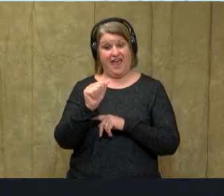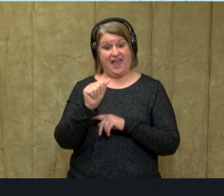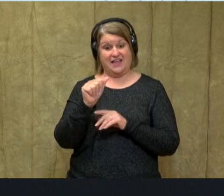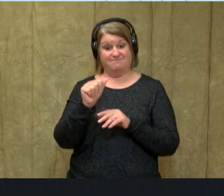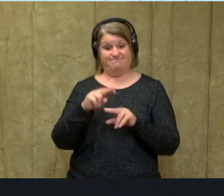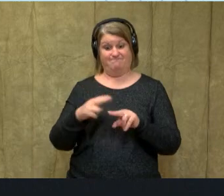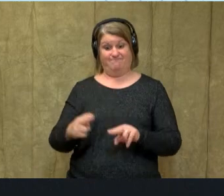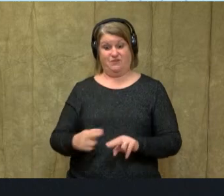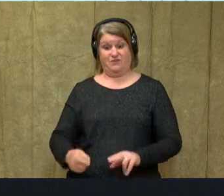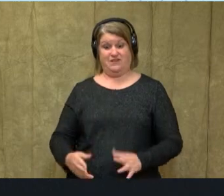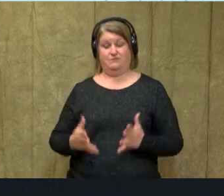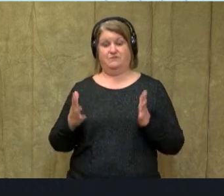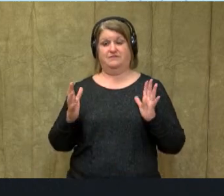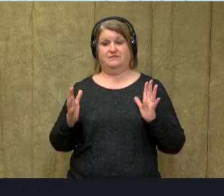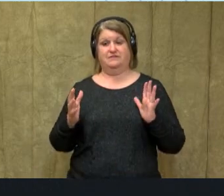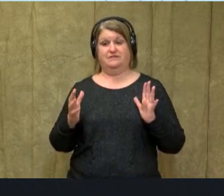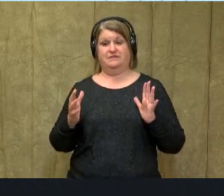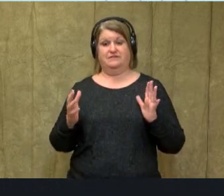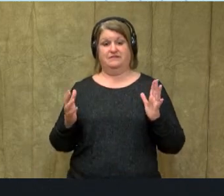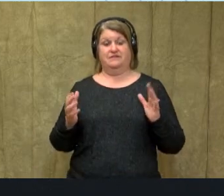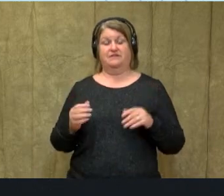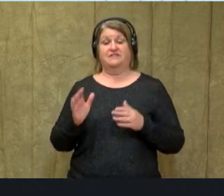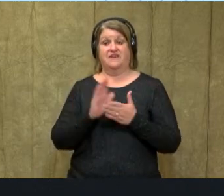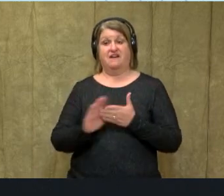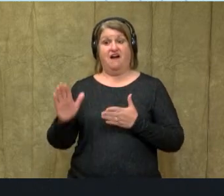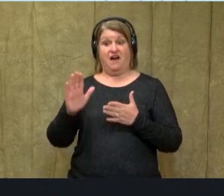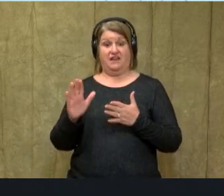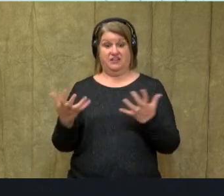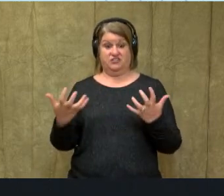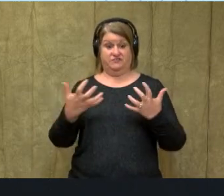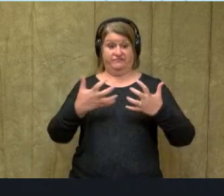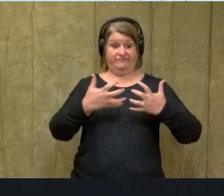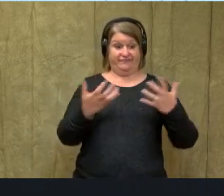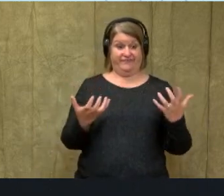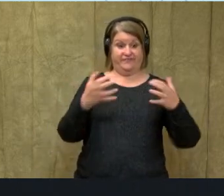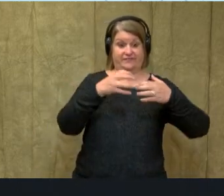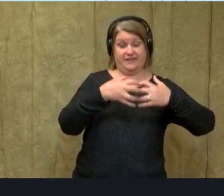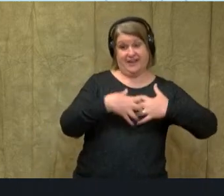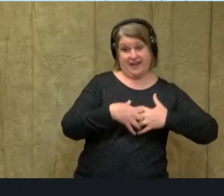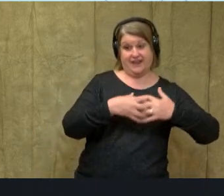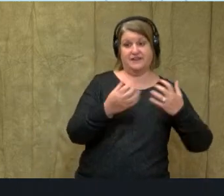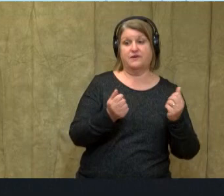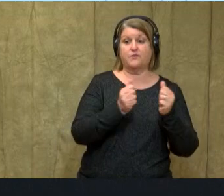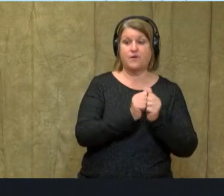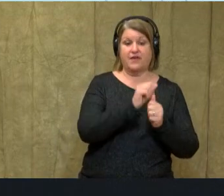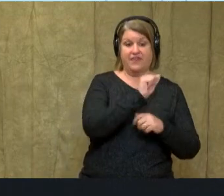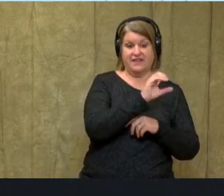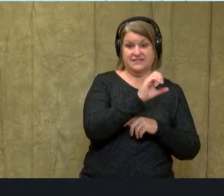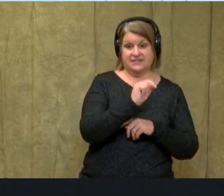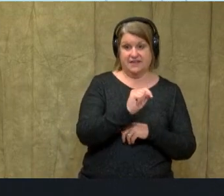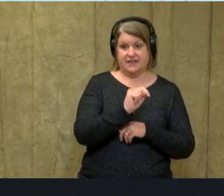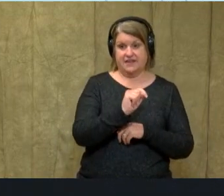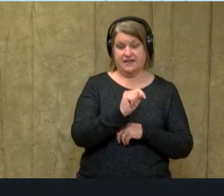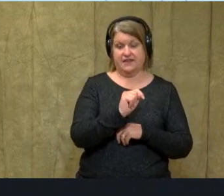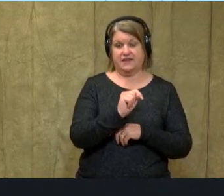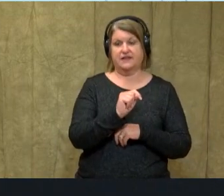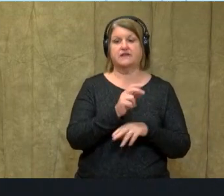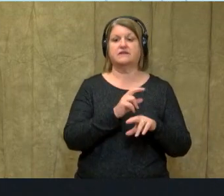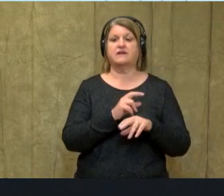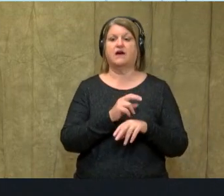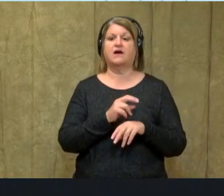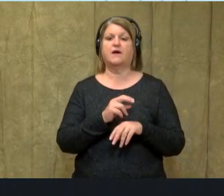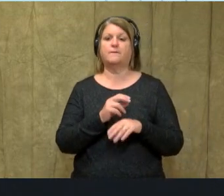score, but they're coupling that with the GPA that you have. Prepare to complete the FAFSA. If you haven't done